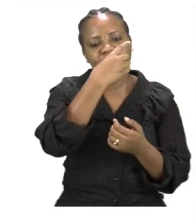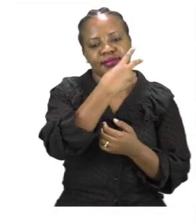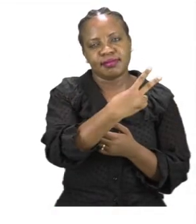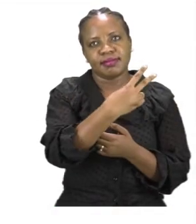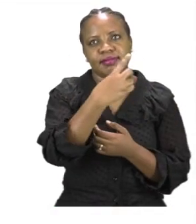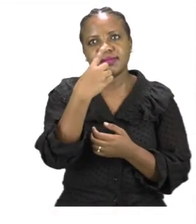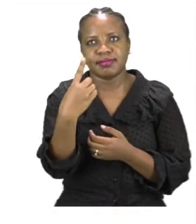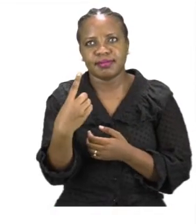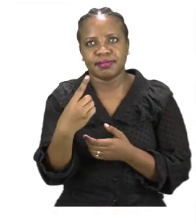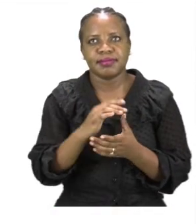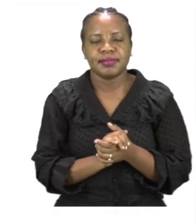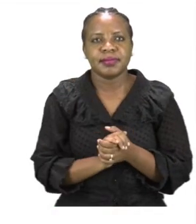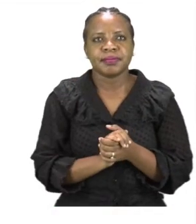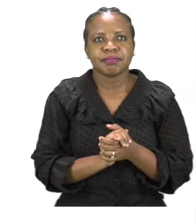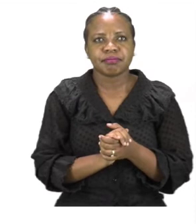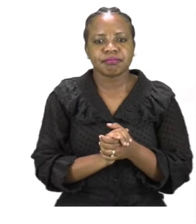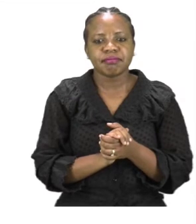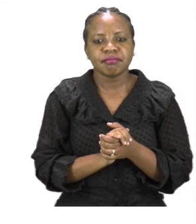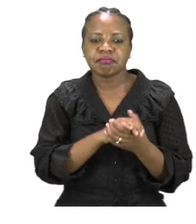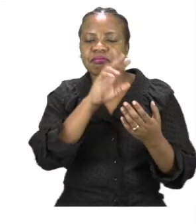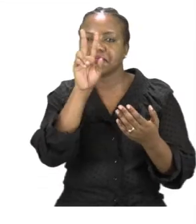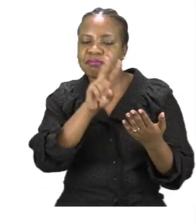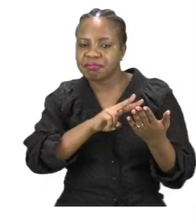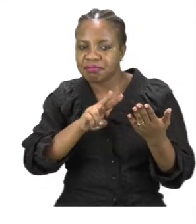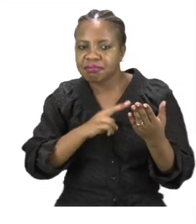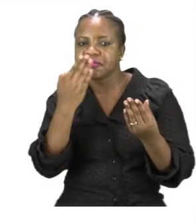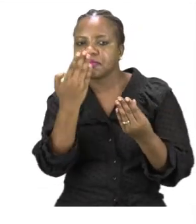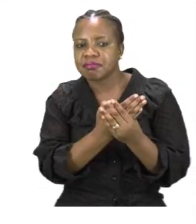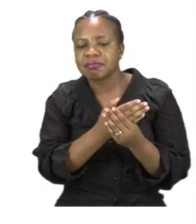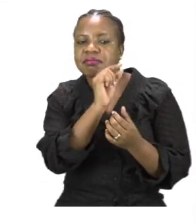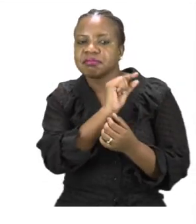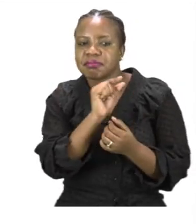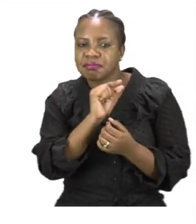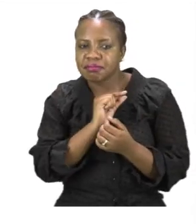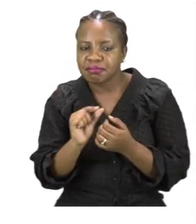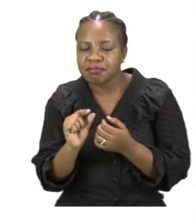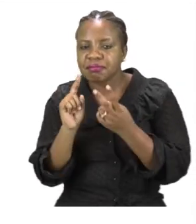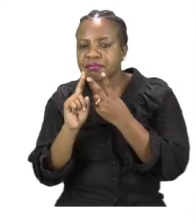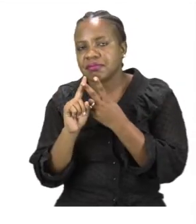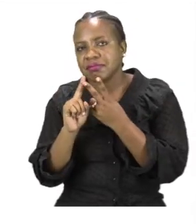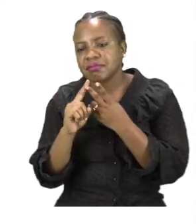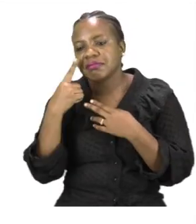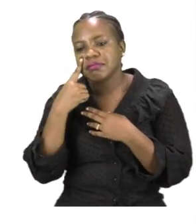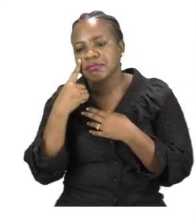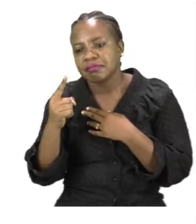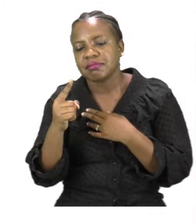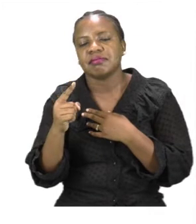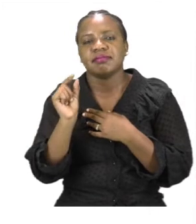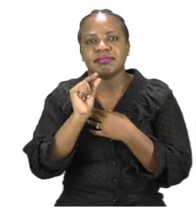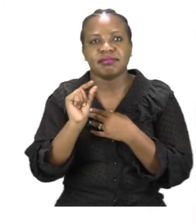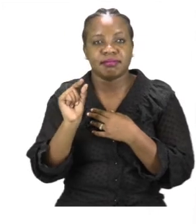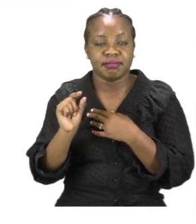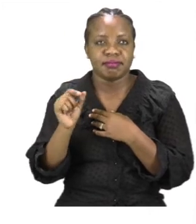21, we are going to be reading our vocabulary words and our sight words. Remember,